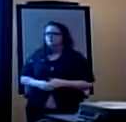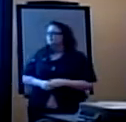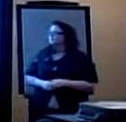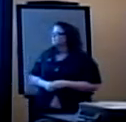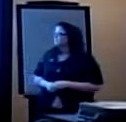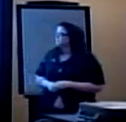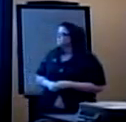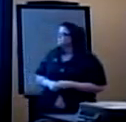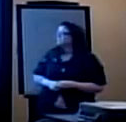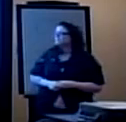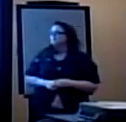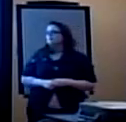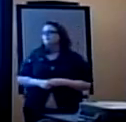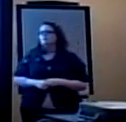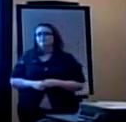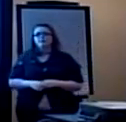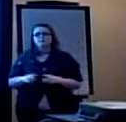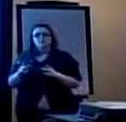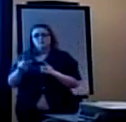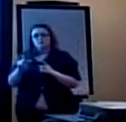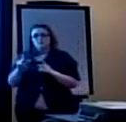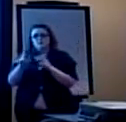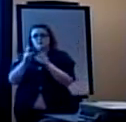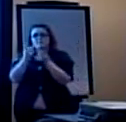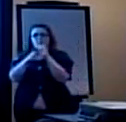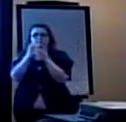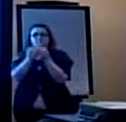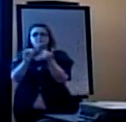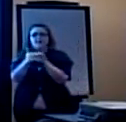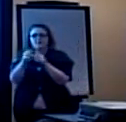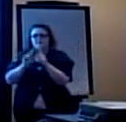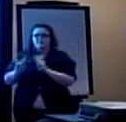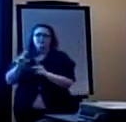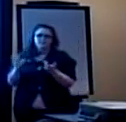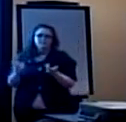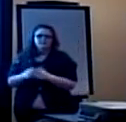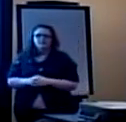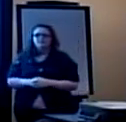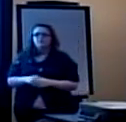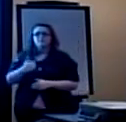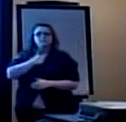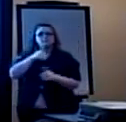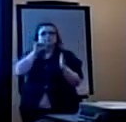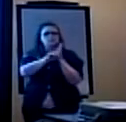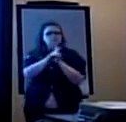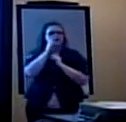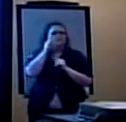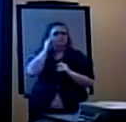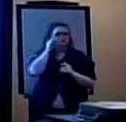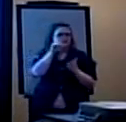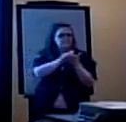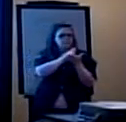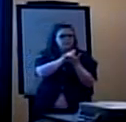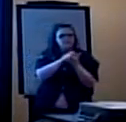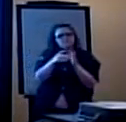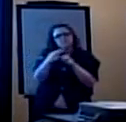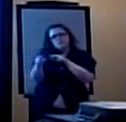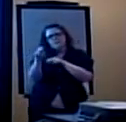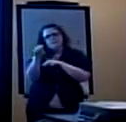So too, people are part of that solution. And one of the things that I've done some work in Aboriginal literacy, and I'm just going to talk a little bit about it, is